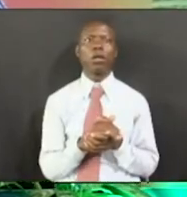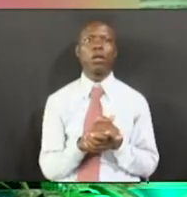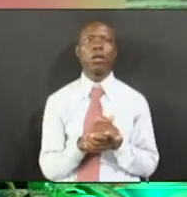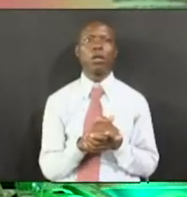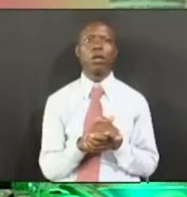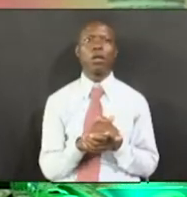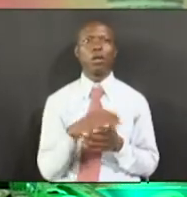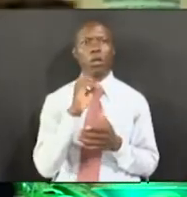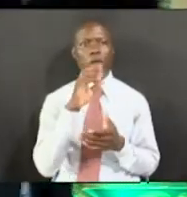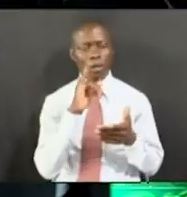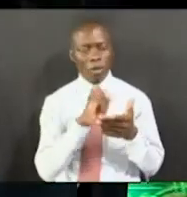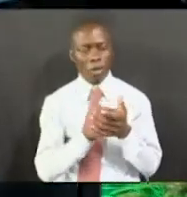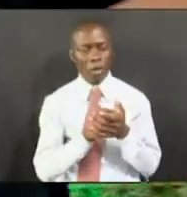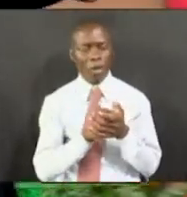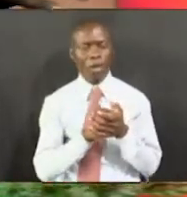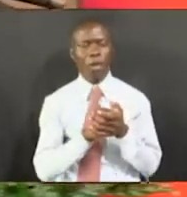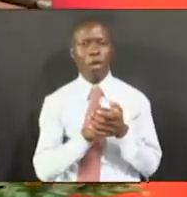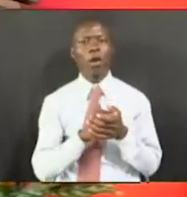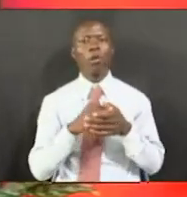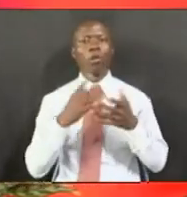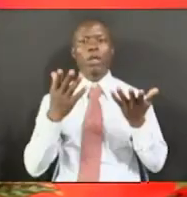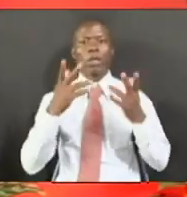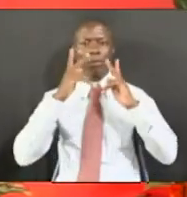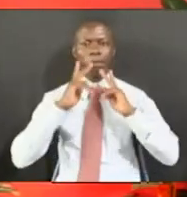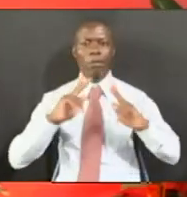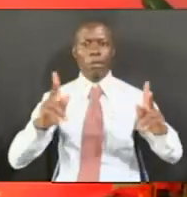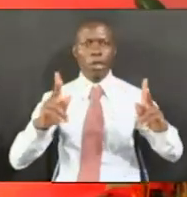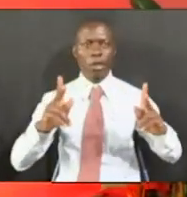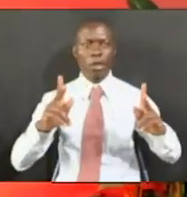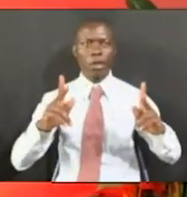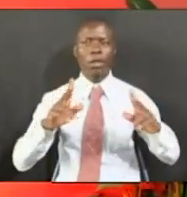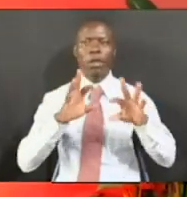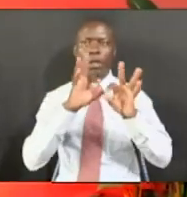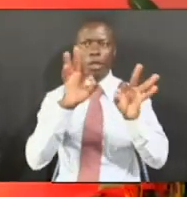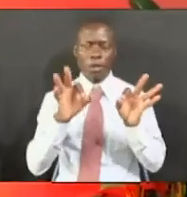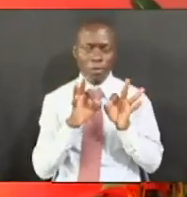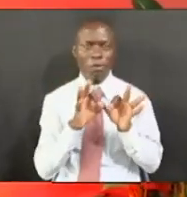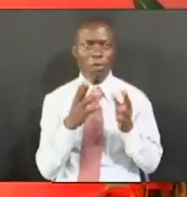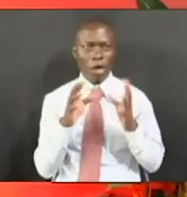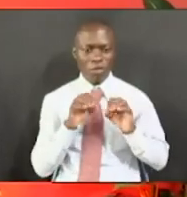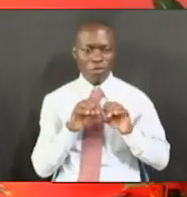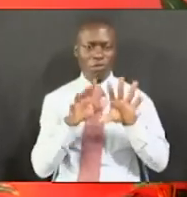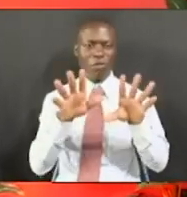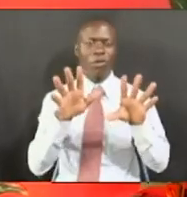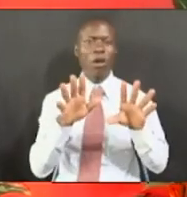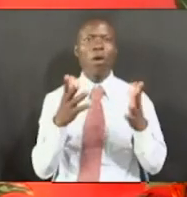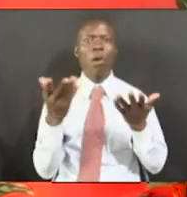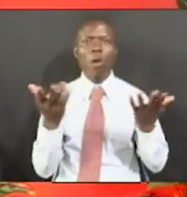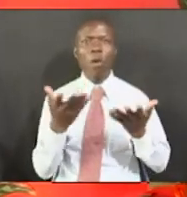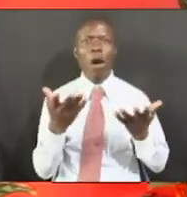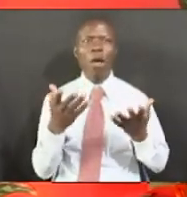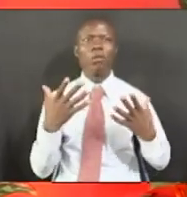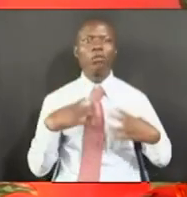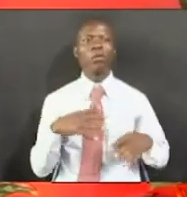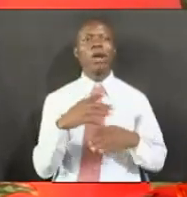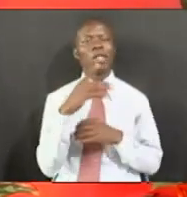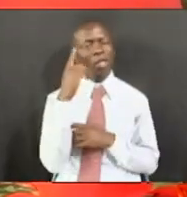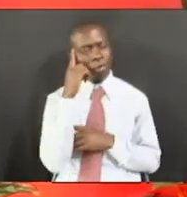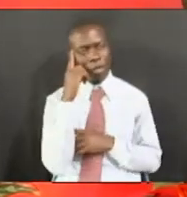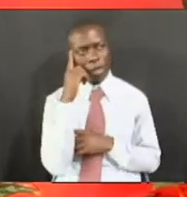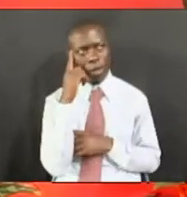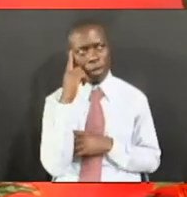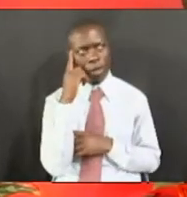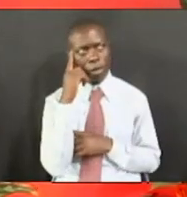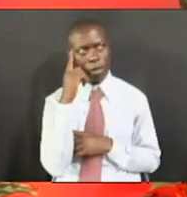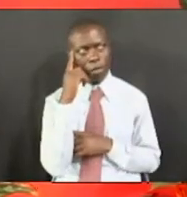Shamgar was busy in the field plowing when the rest were sleeping. I